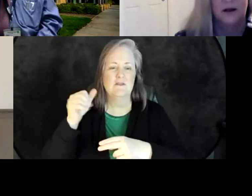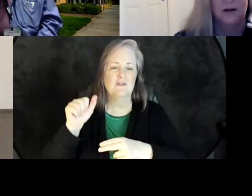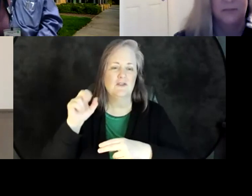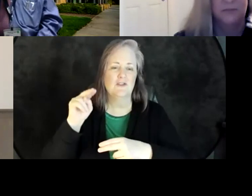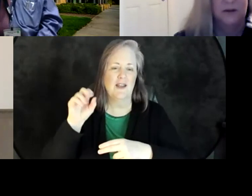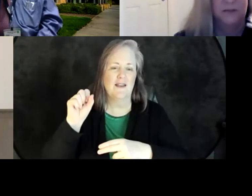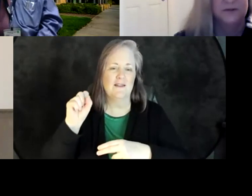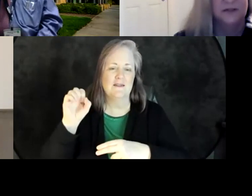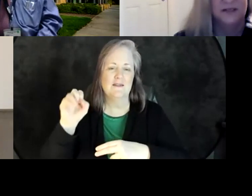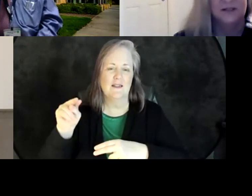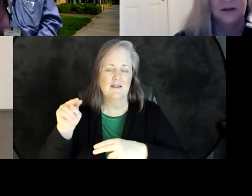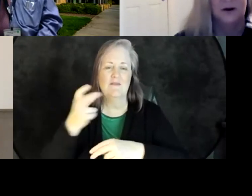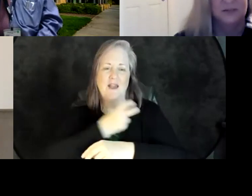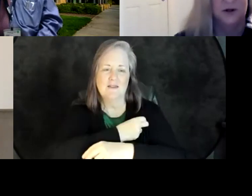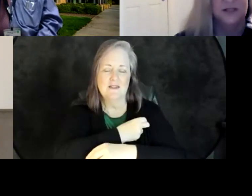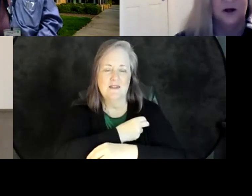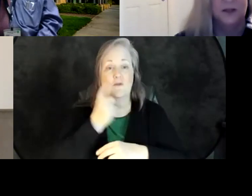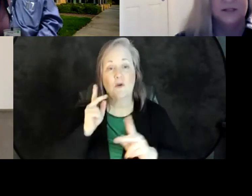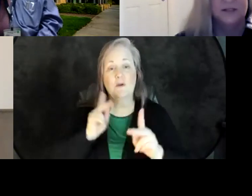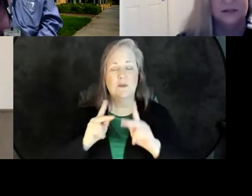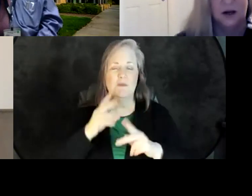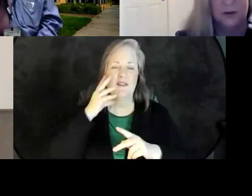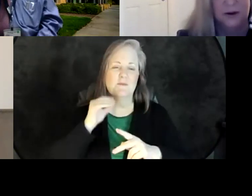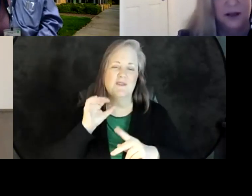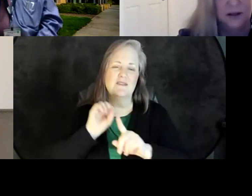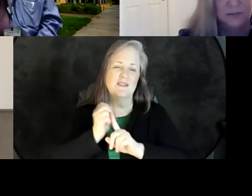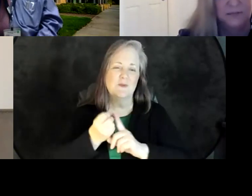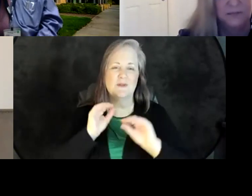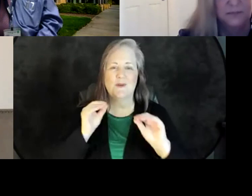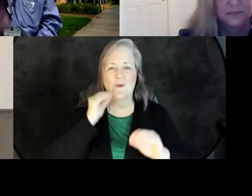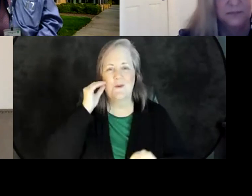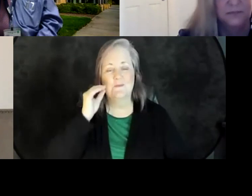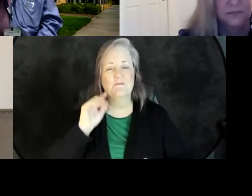for people that are experiencing homeless in Sacramento County.